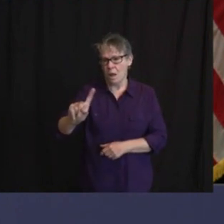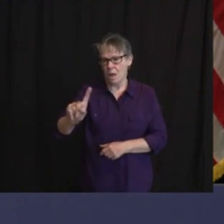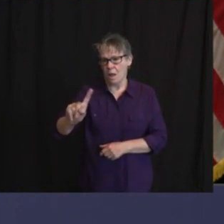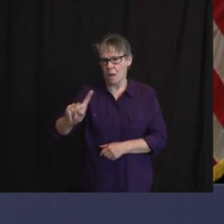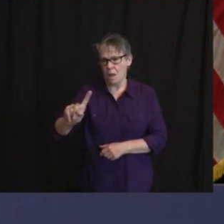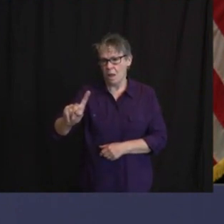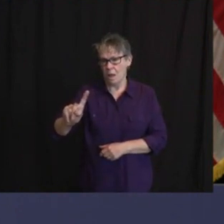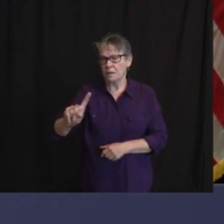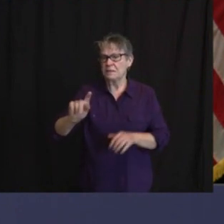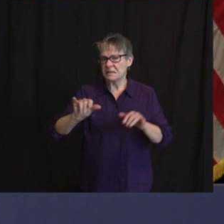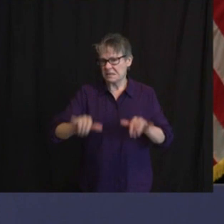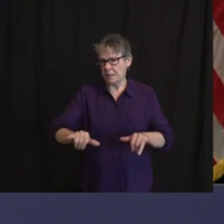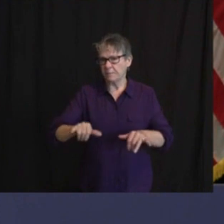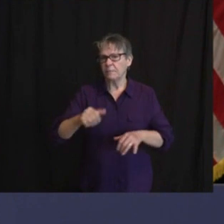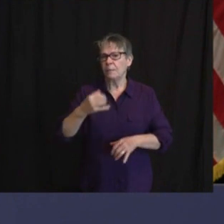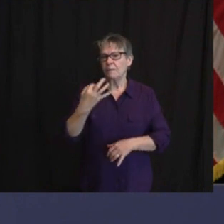p.m.